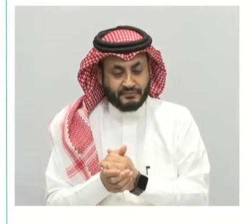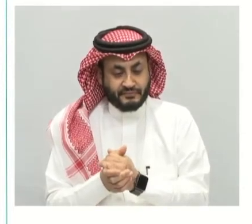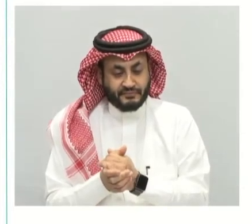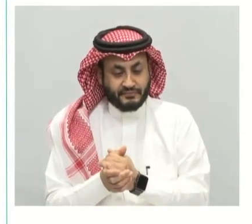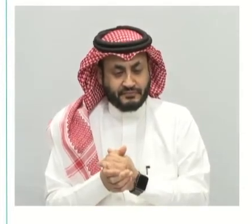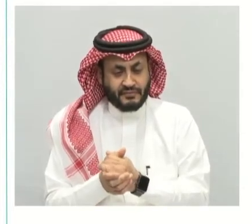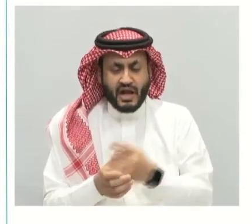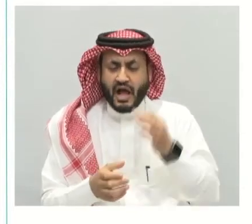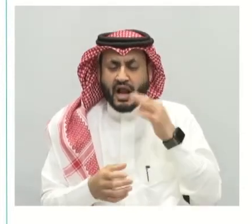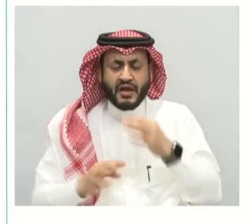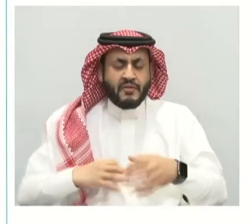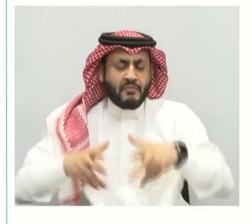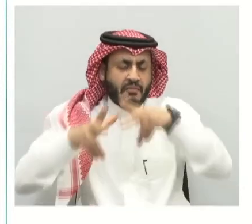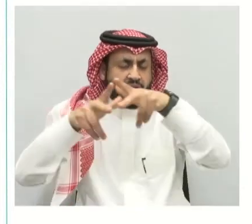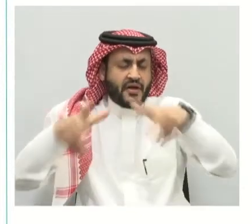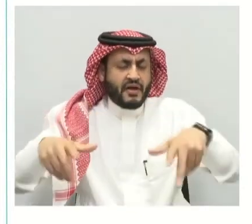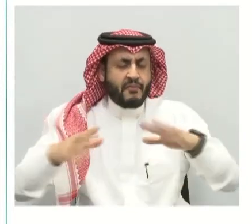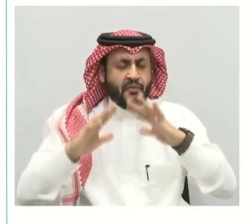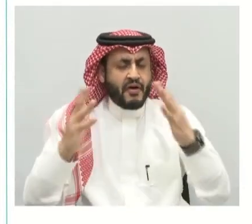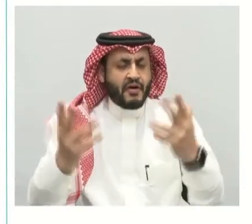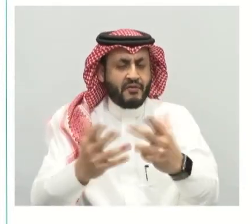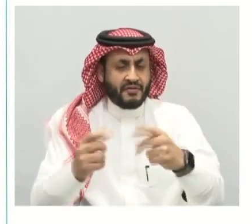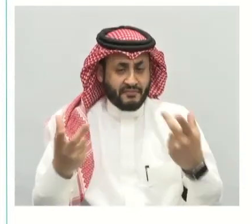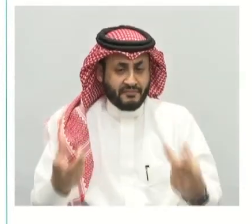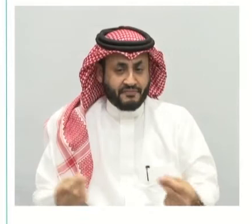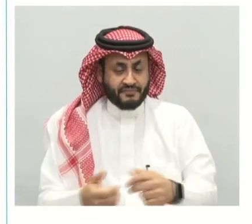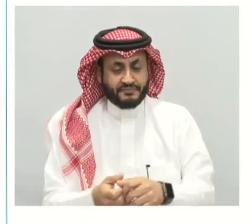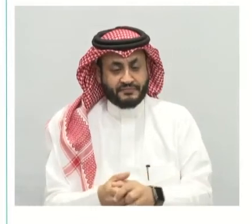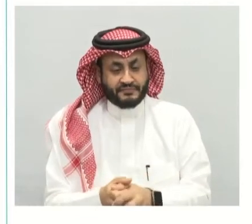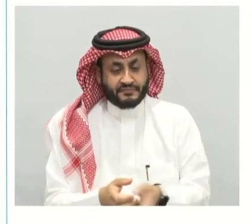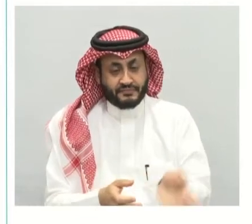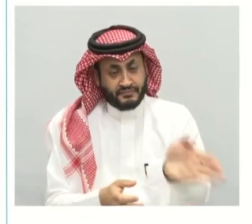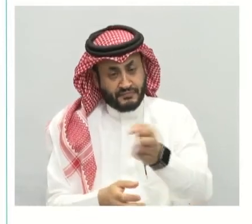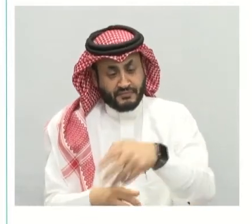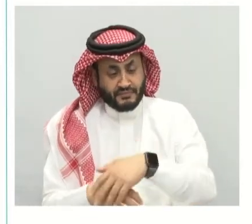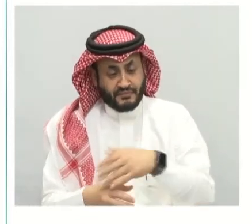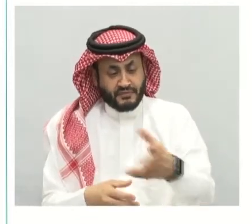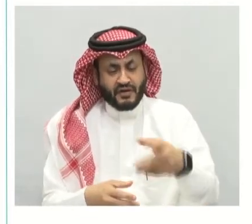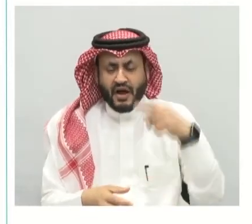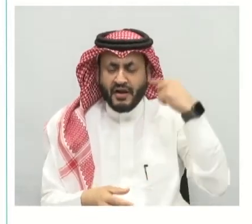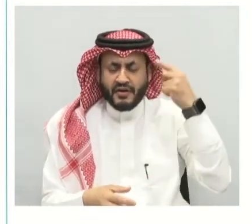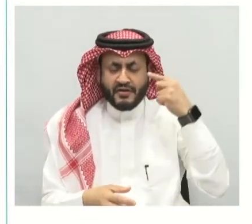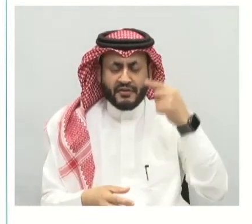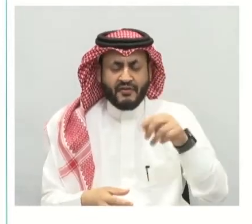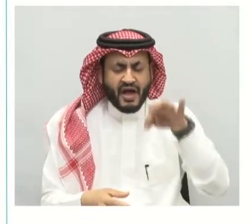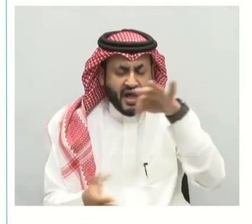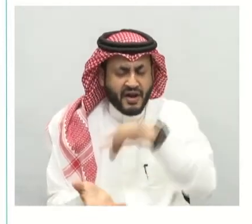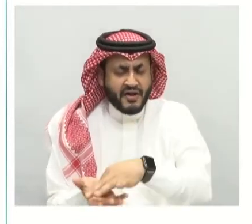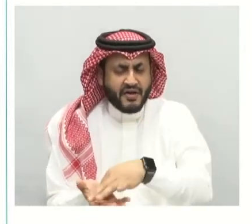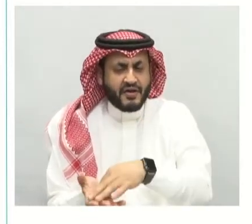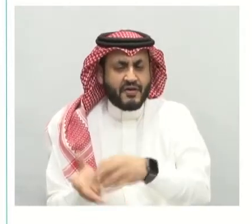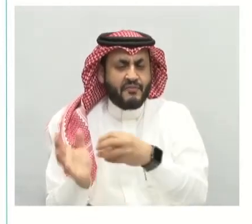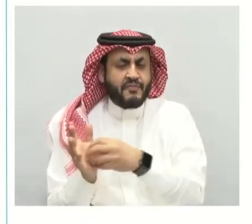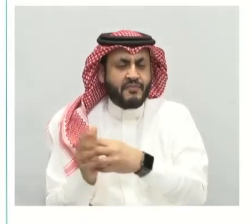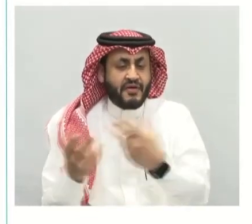the beautiful mountains around the resort. Also, another exercise, which is imagine that you are in a resort, write an